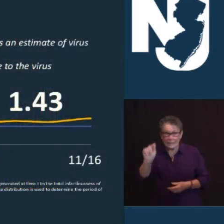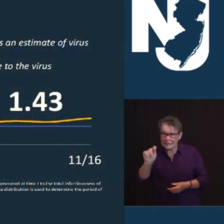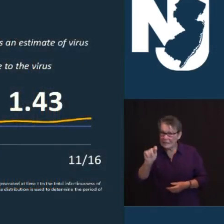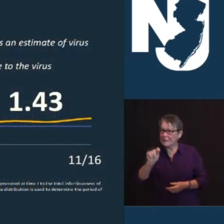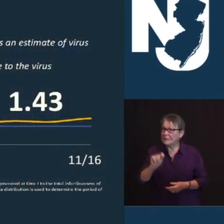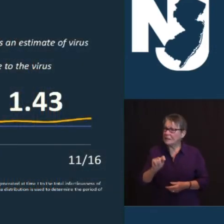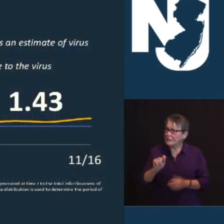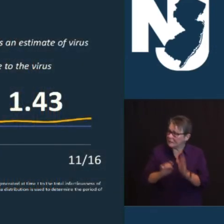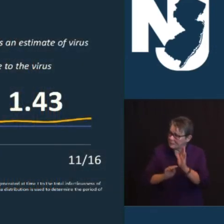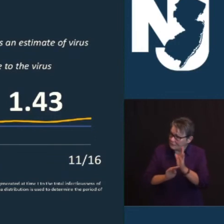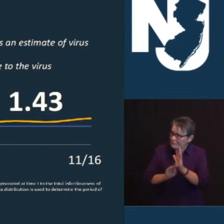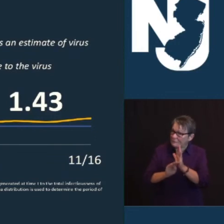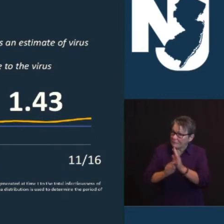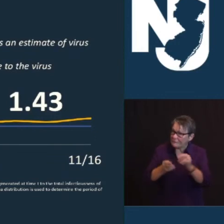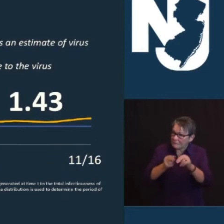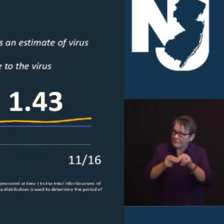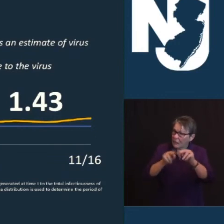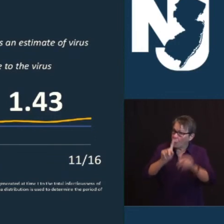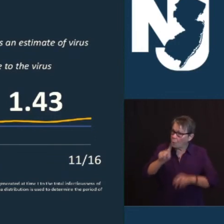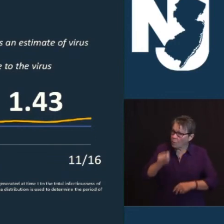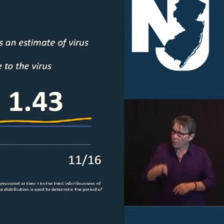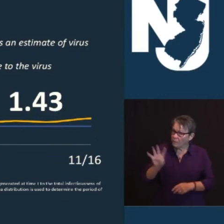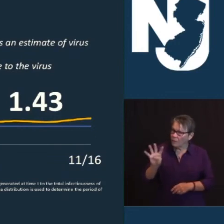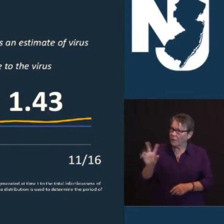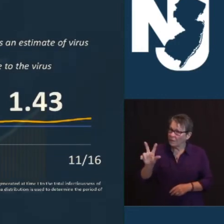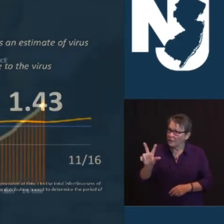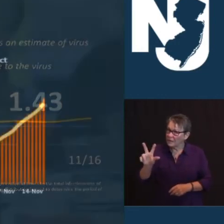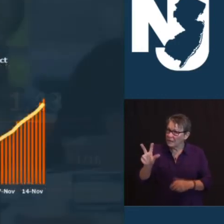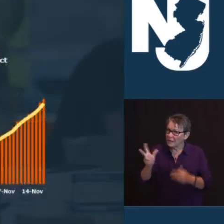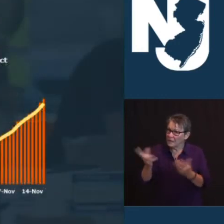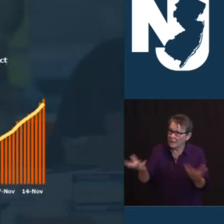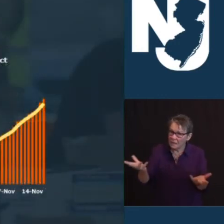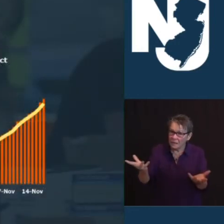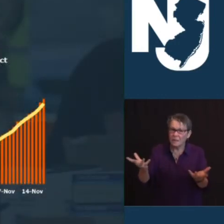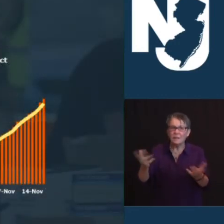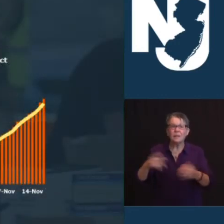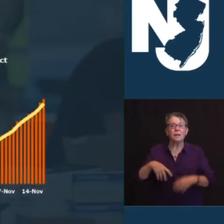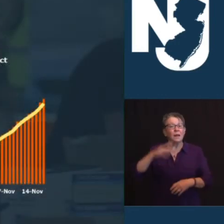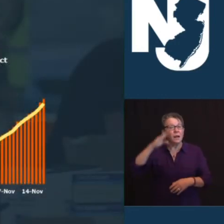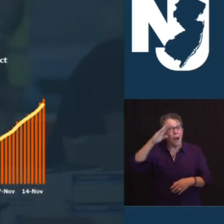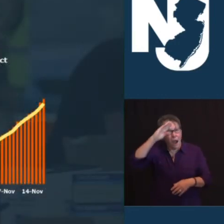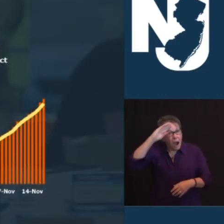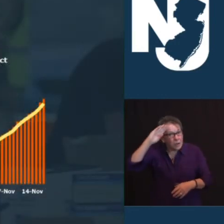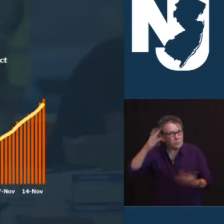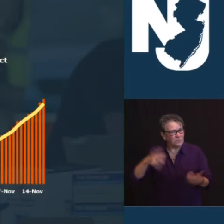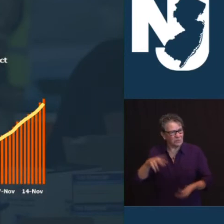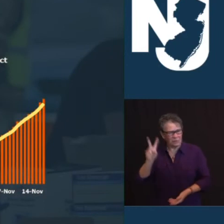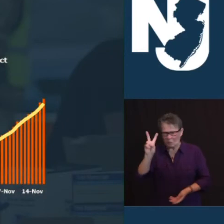well. Today it is at 1.43. In our hospitals, as of last night, there were